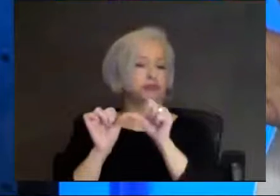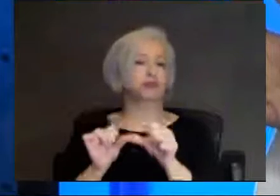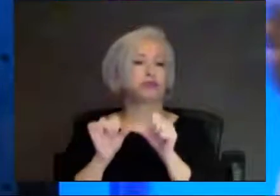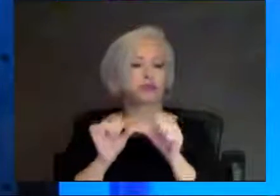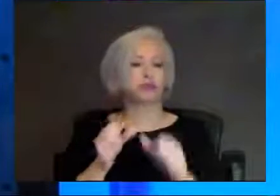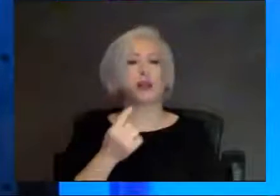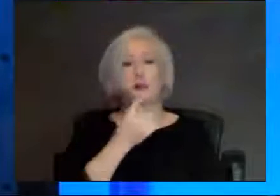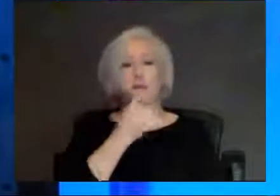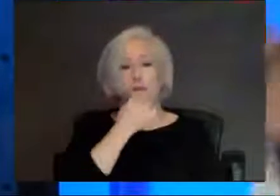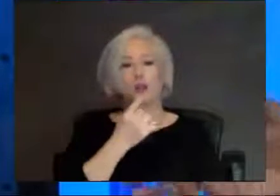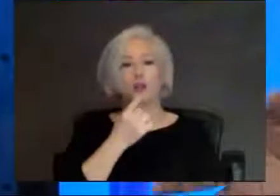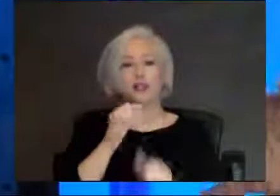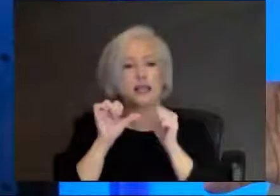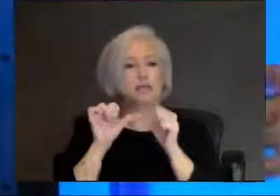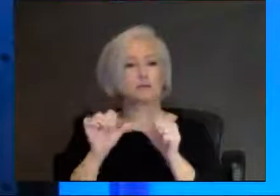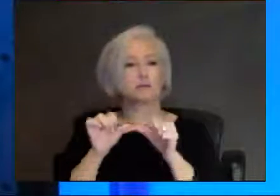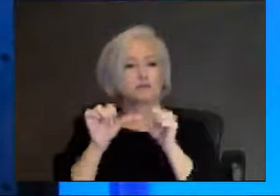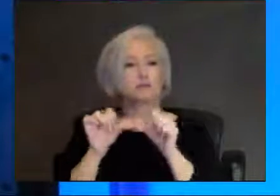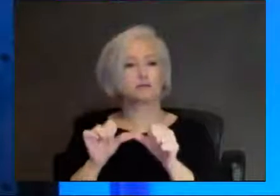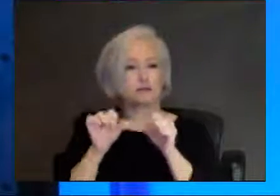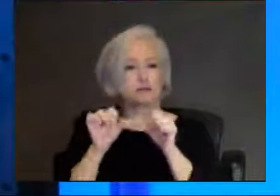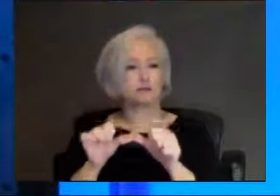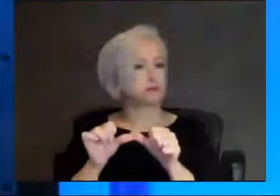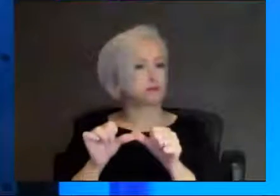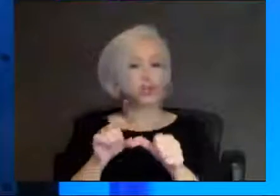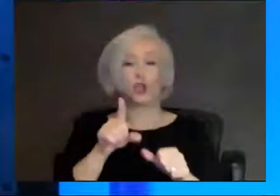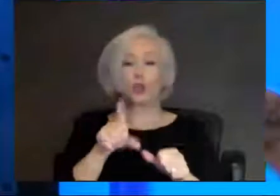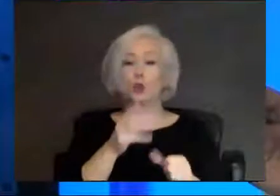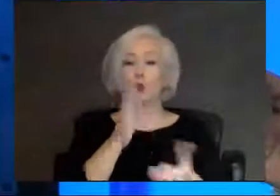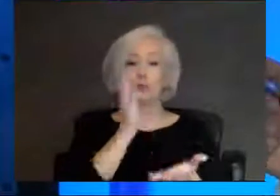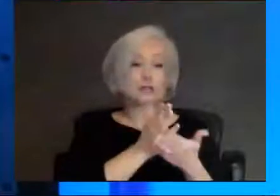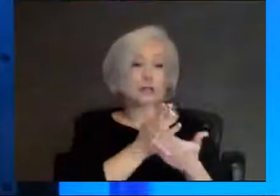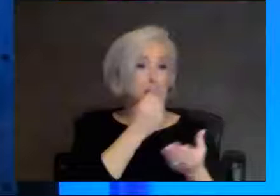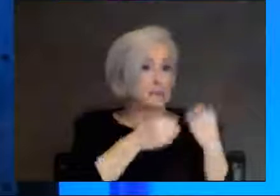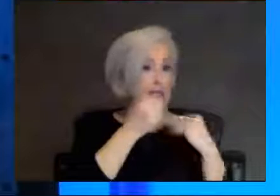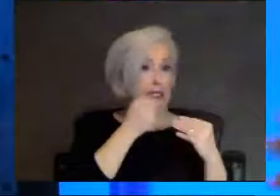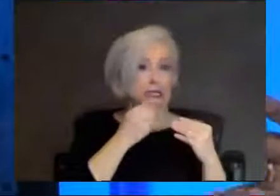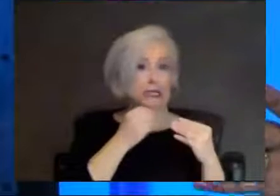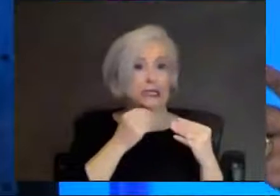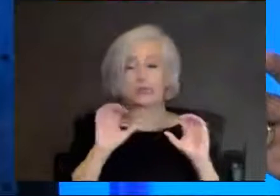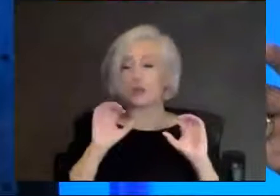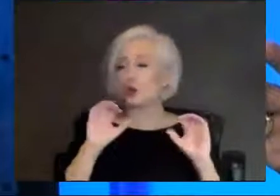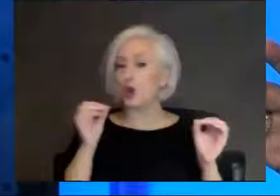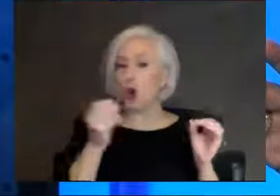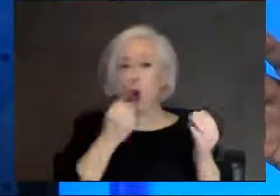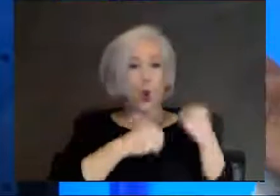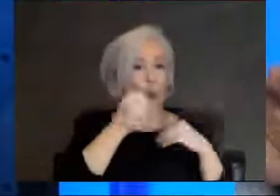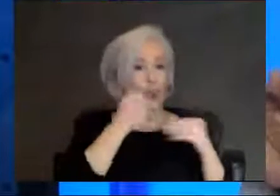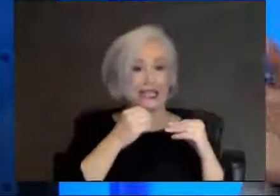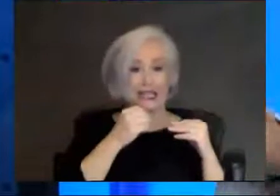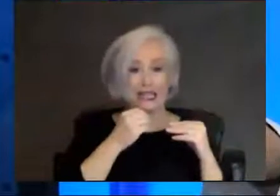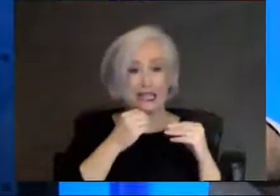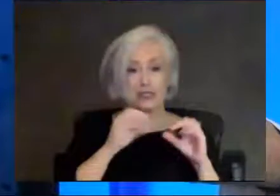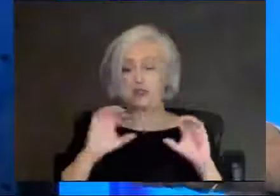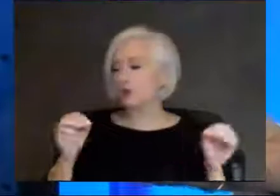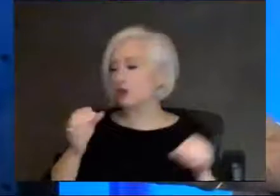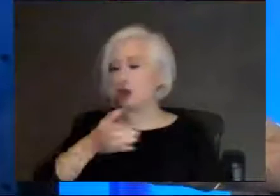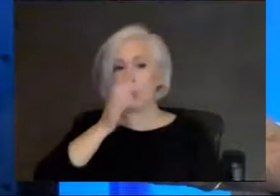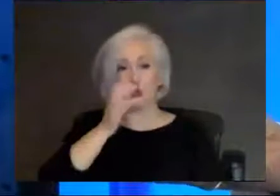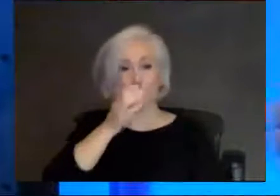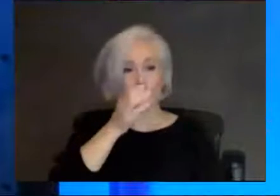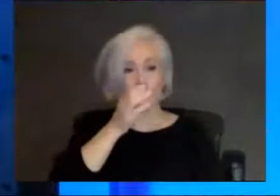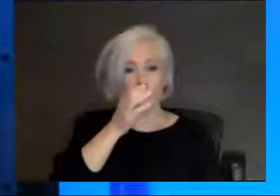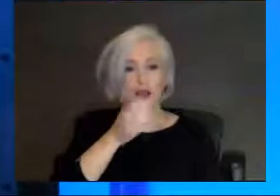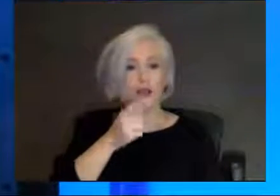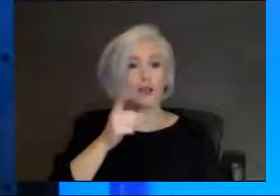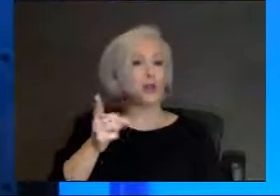longer time, even after you stop eating the food, like now you have no food in your mouth, you're not drinking anything, or you're just sleeping, getting up in the middle of